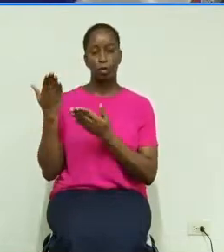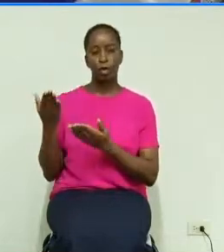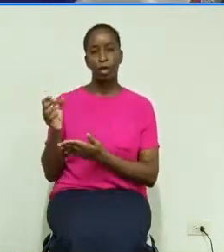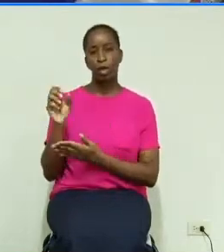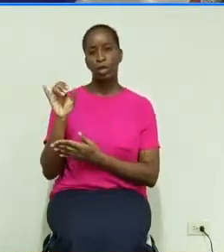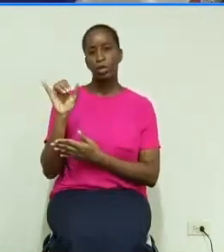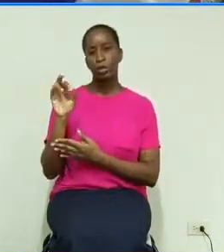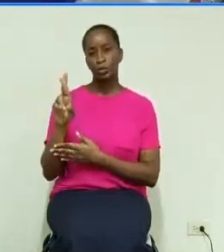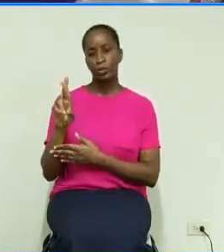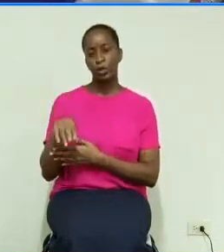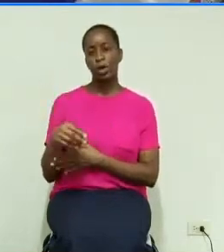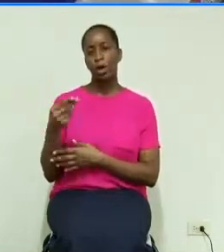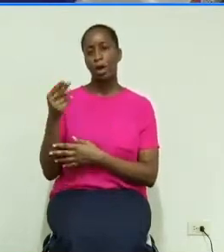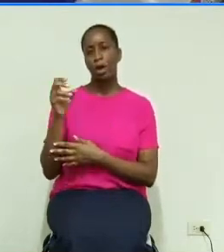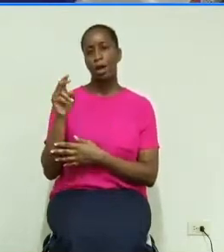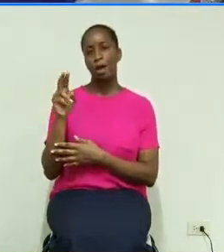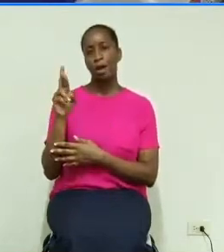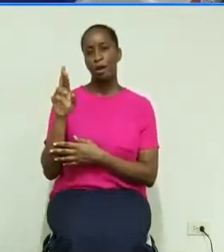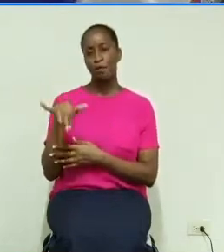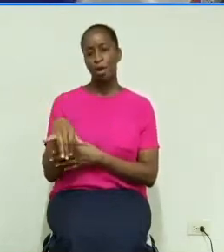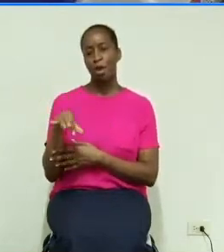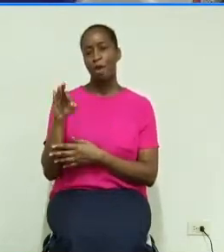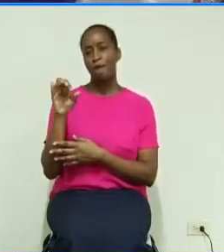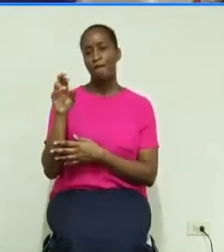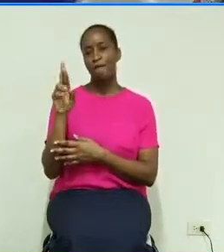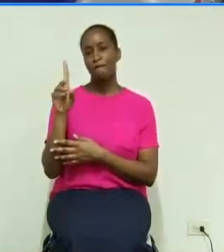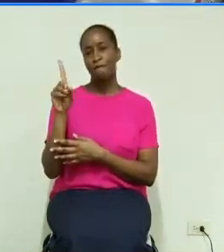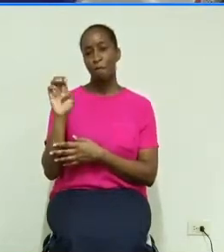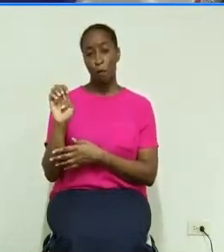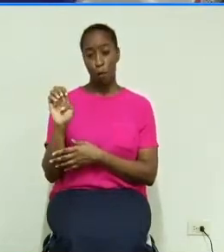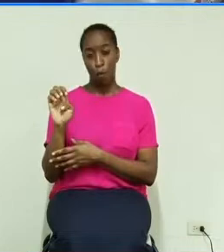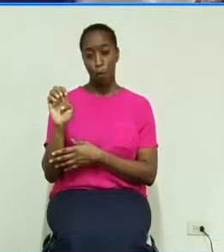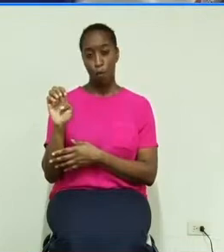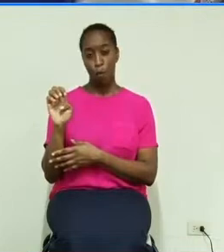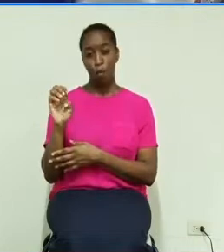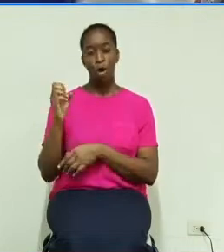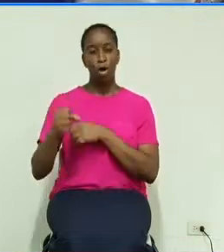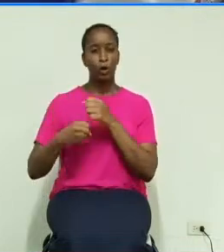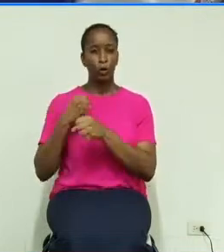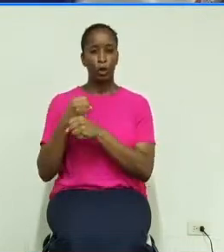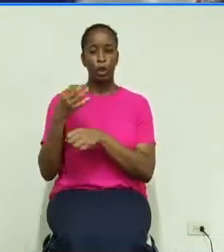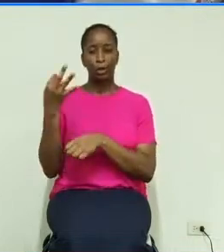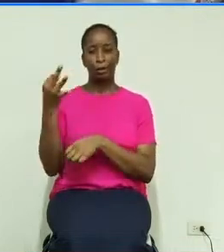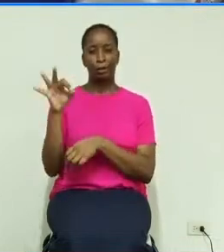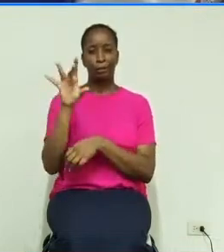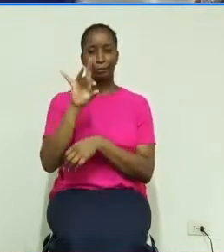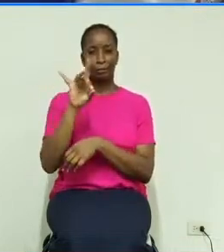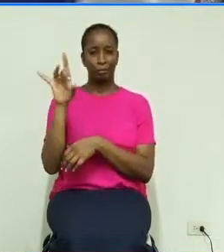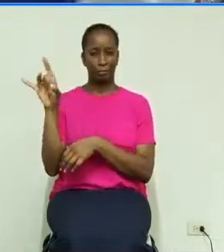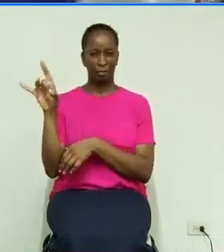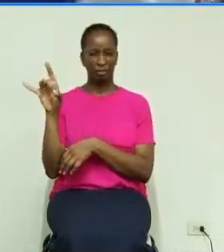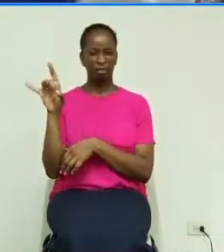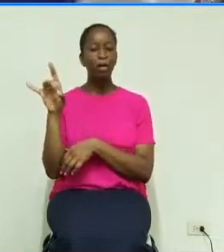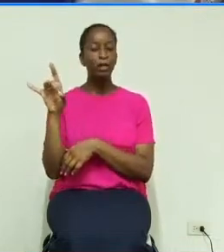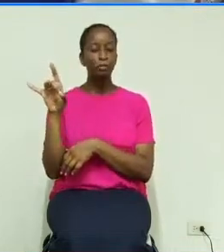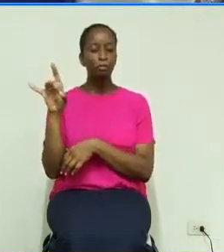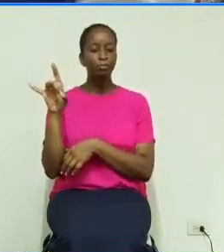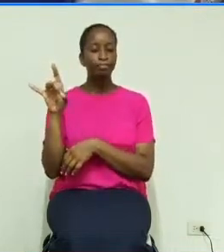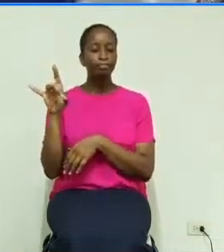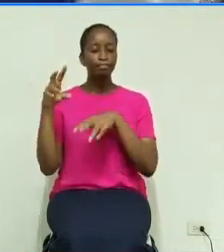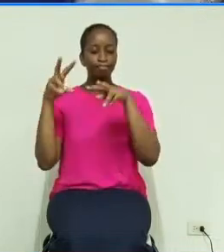review commission in 1998, recommended that the Senate should retain its 21 members.